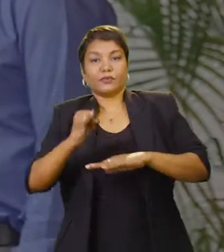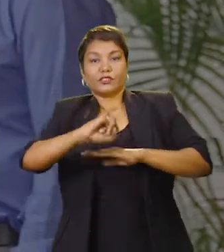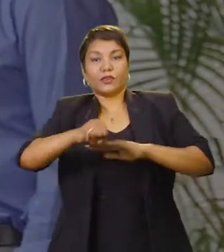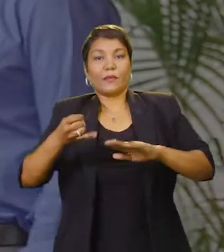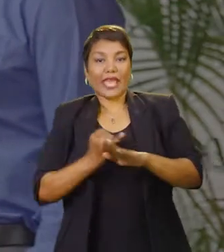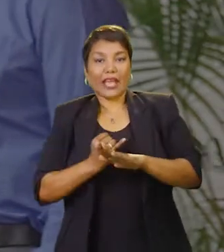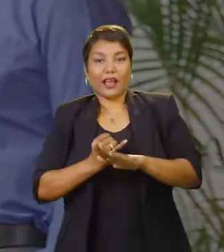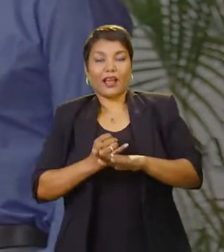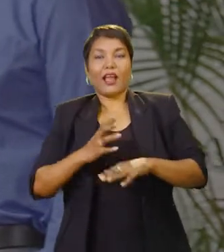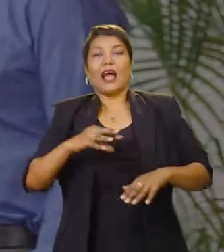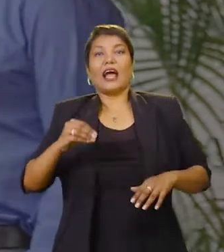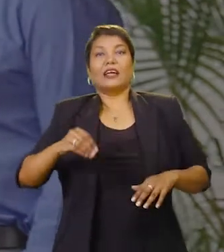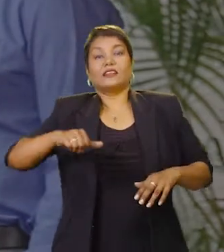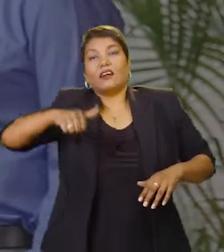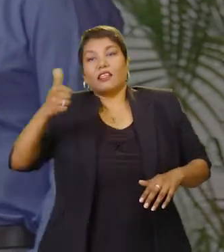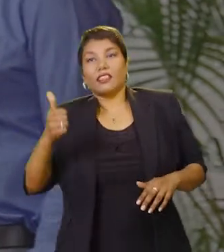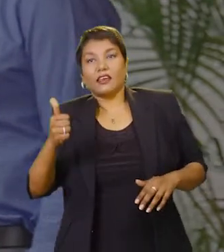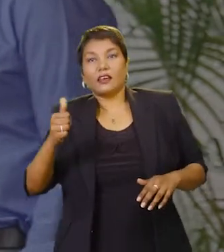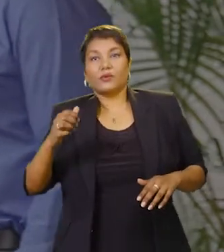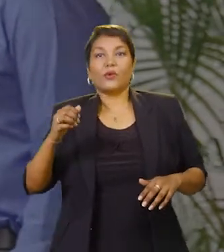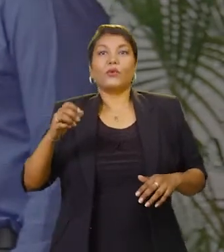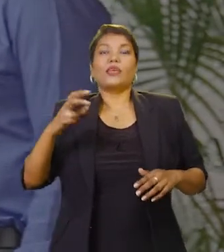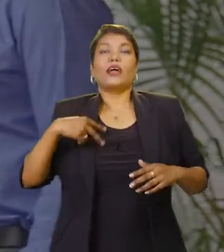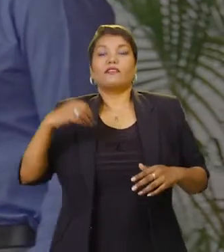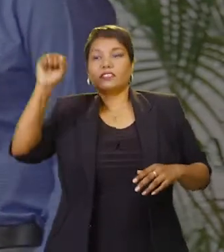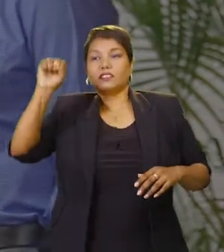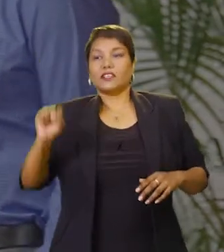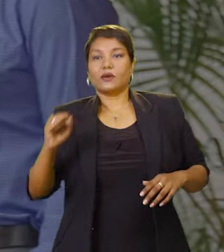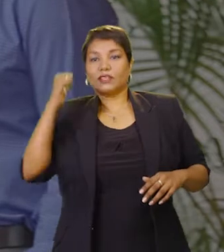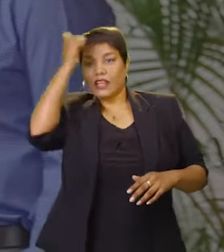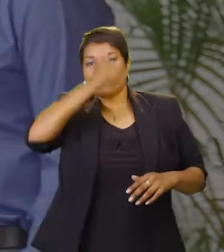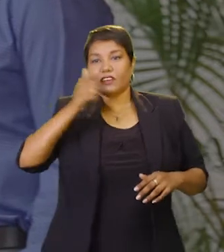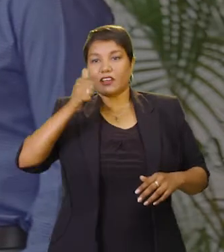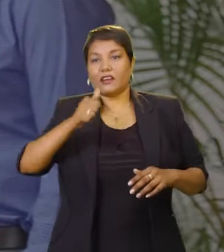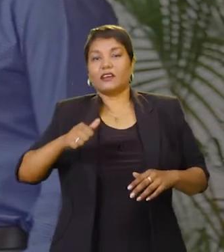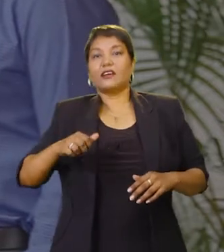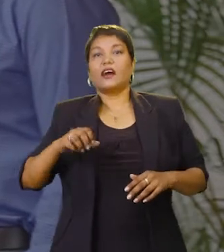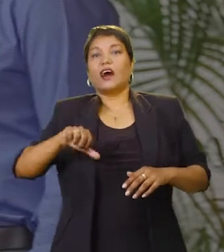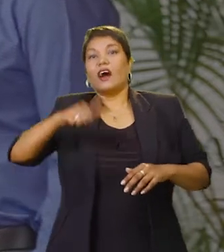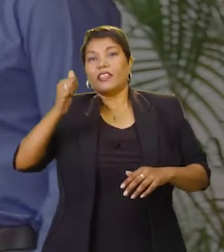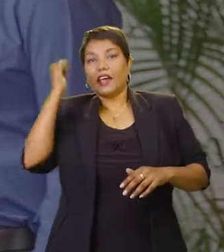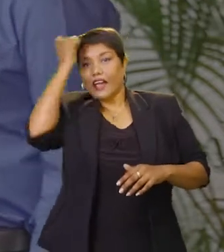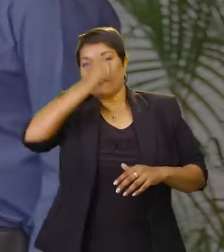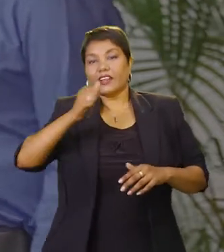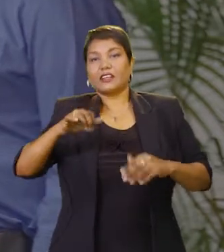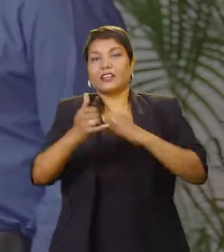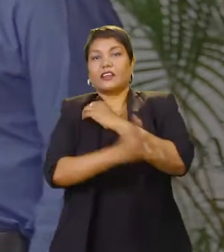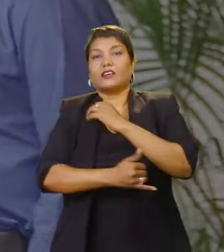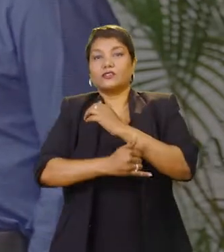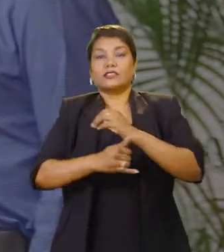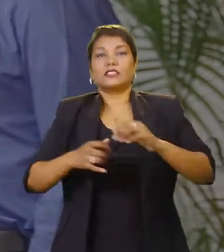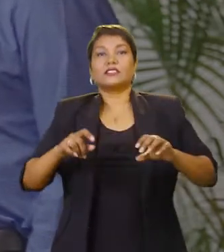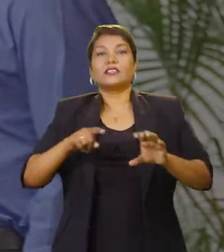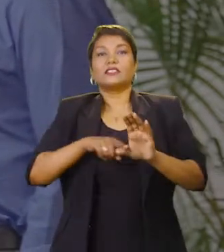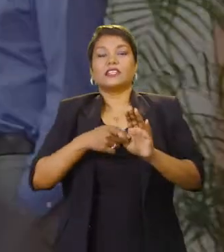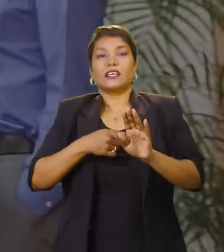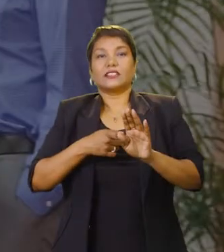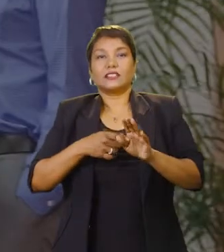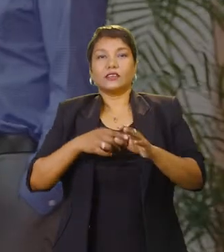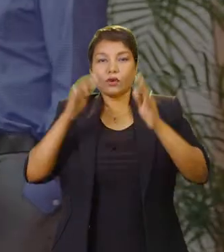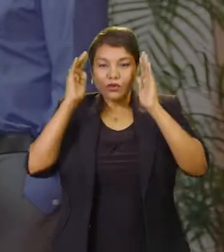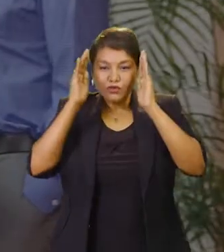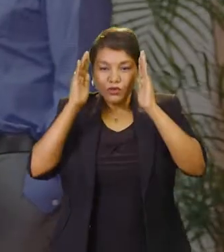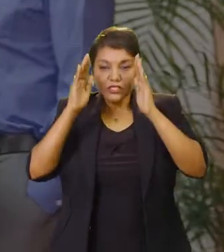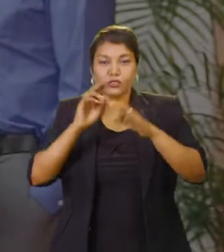home. Malawi in Africa, South Africa, and the other category, I think, showing